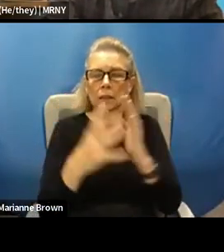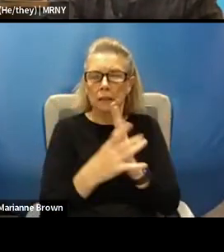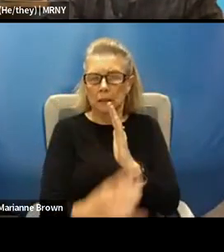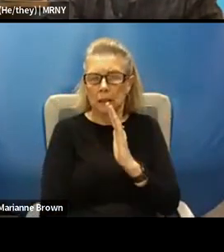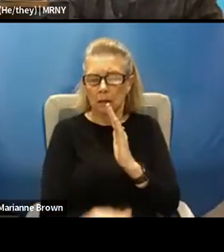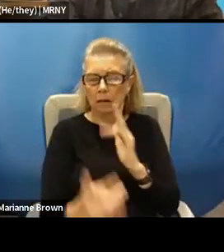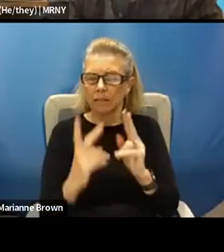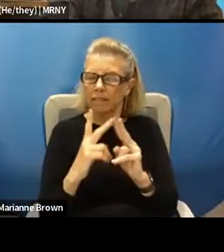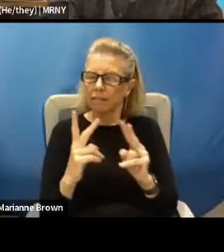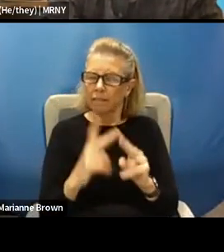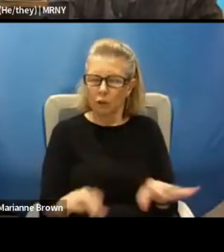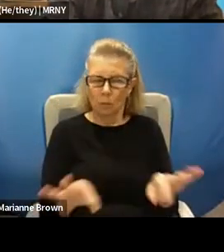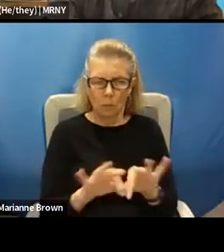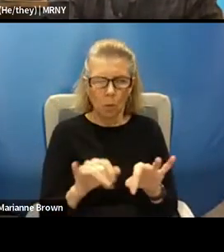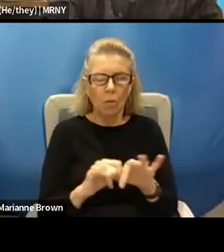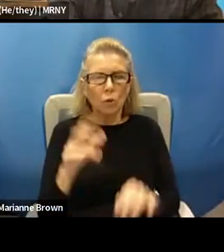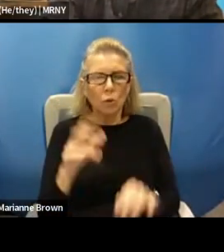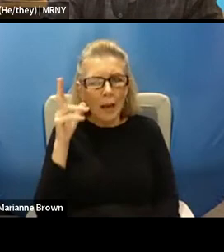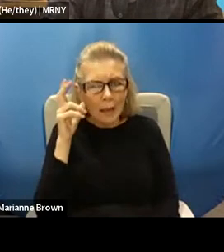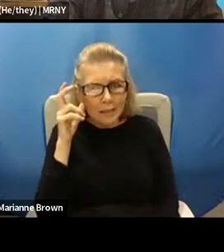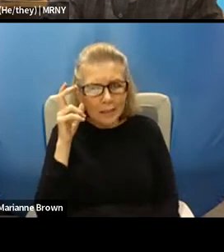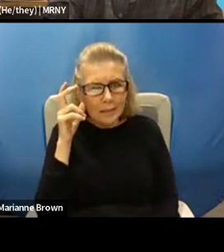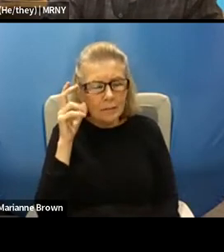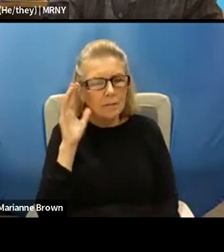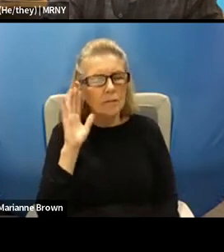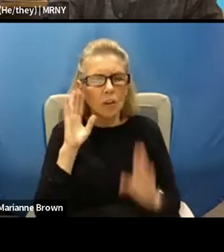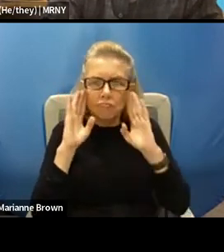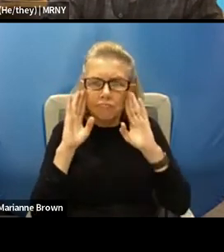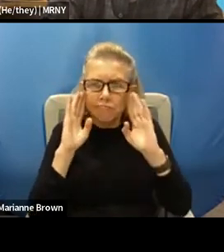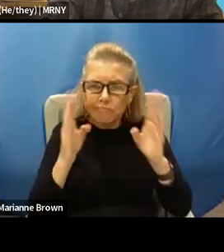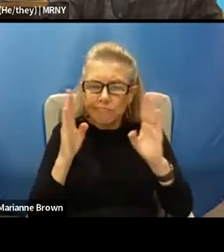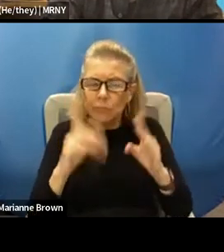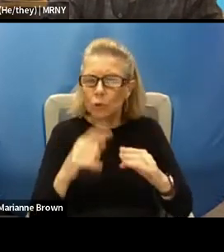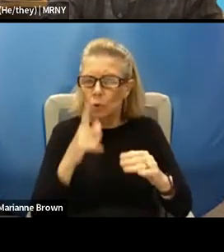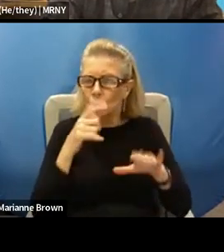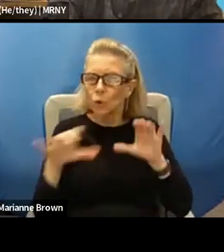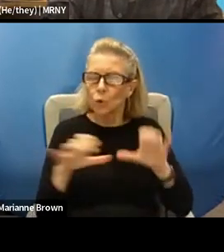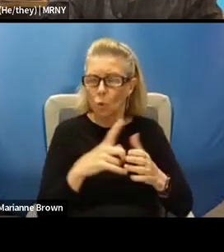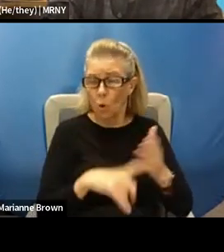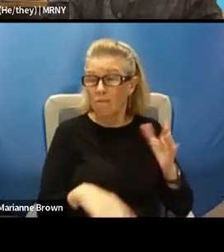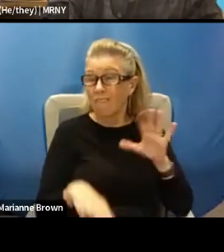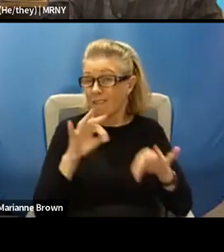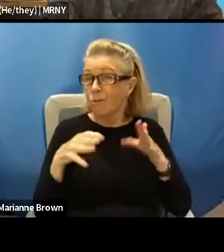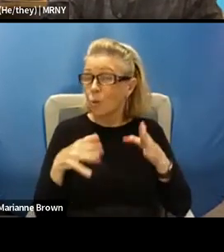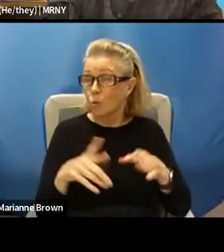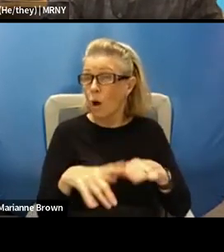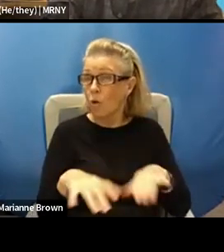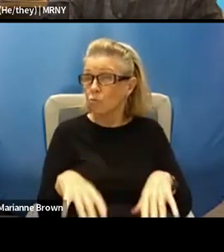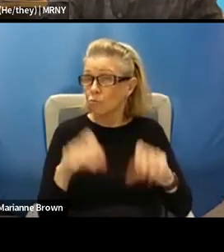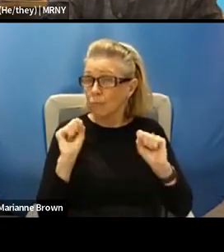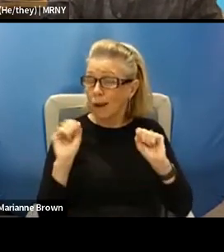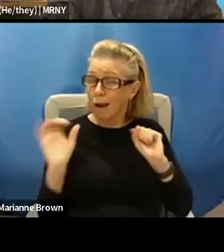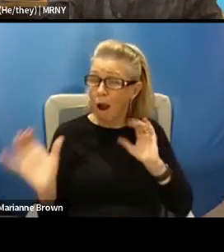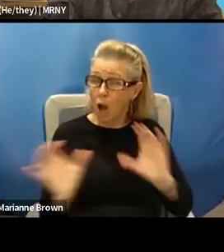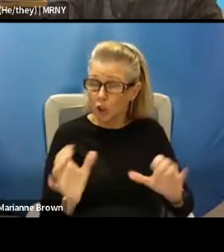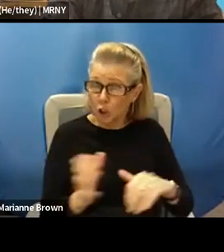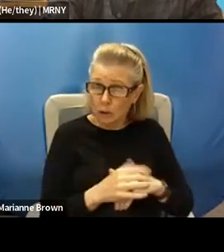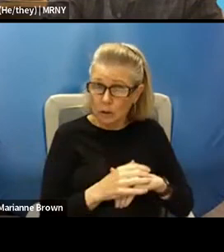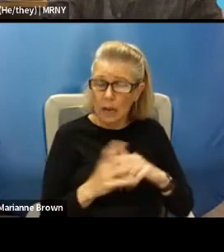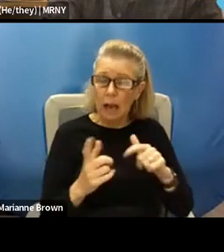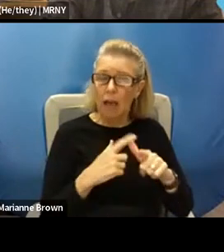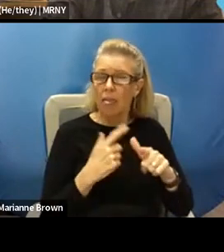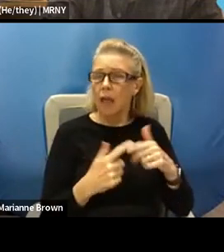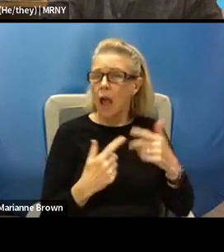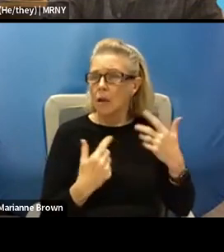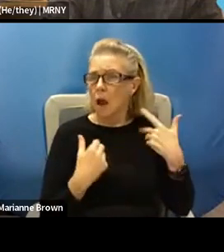very important that you listen to who is doing what, and then, finding out ways to take action. And then I'll leave on